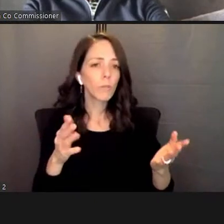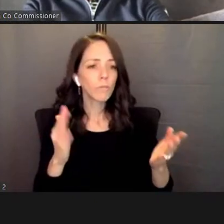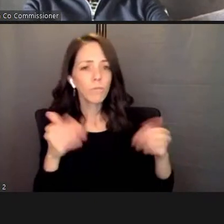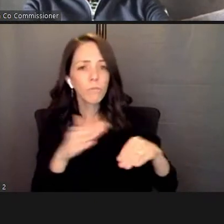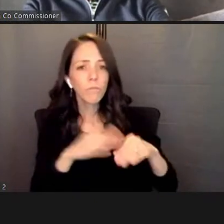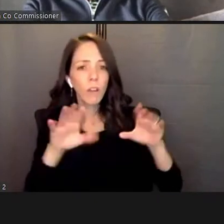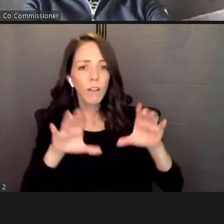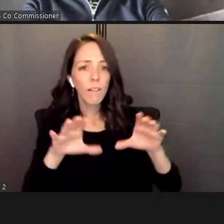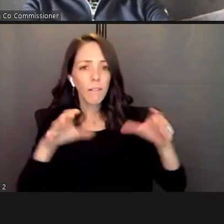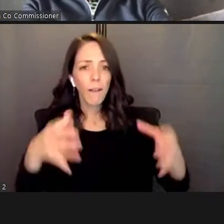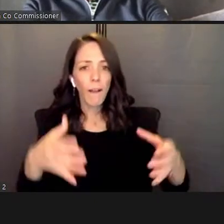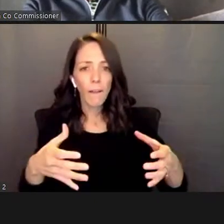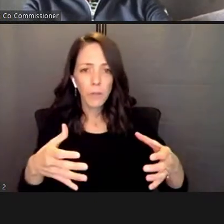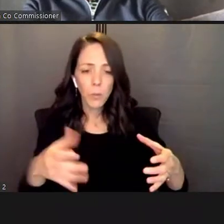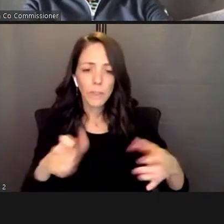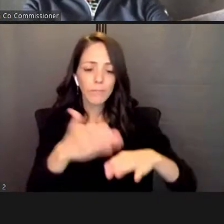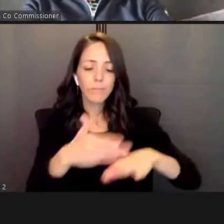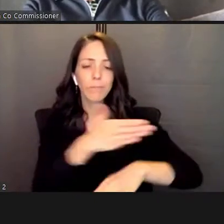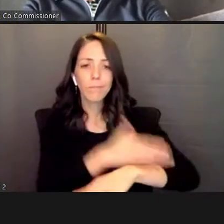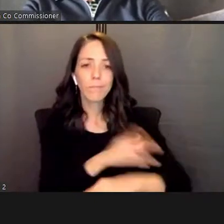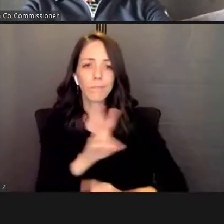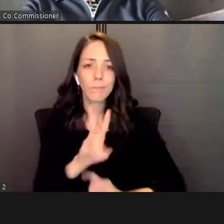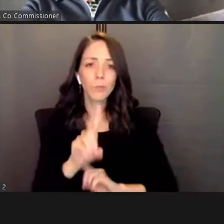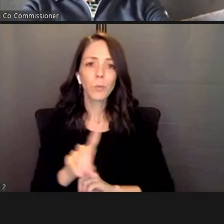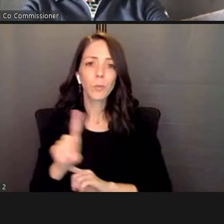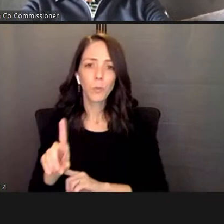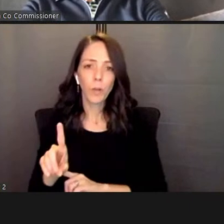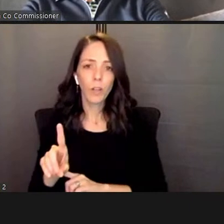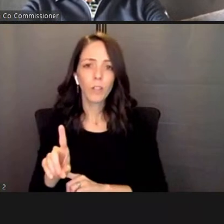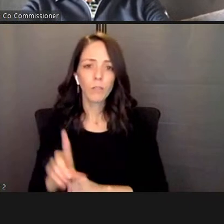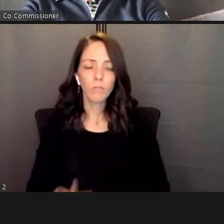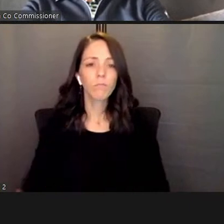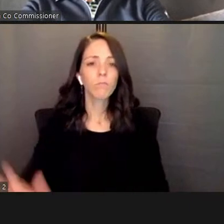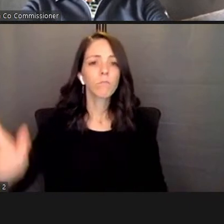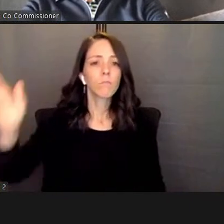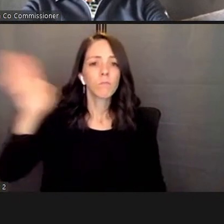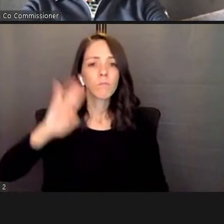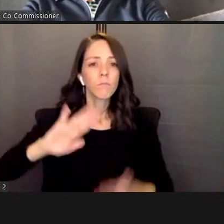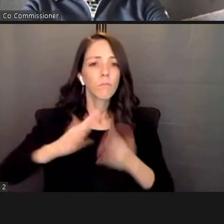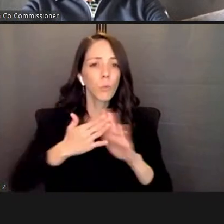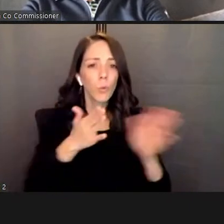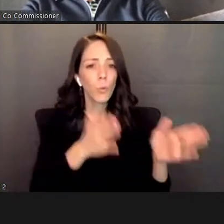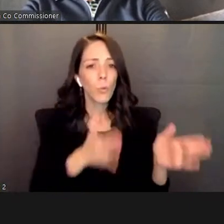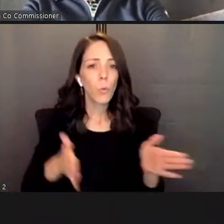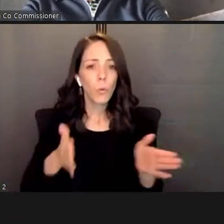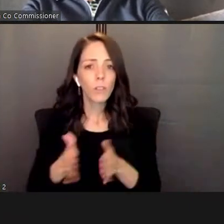with 211. Because I know a lot of communities, when I was doing community organizing, a